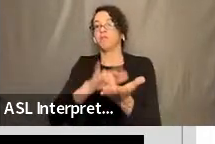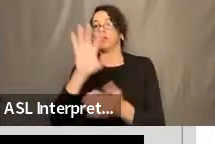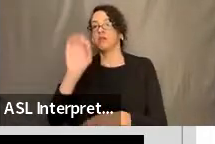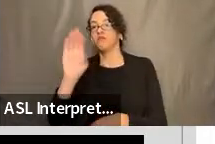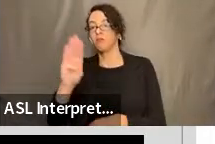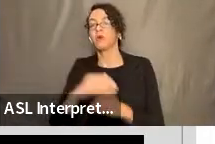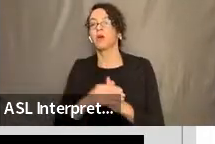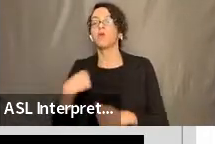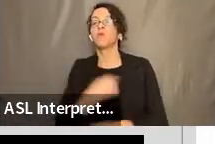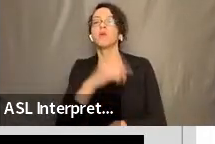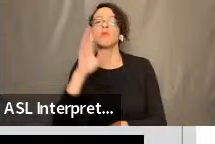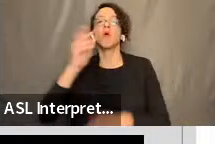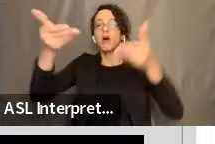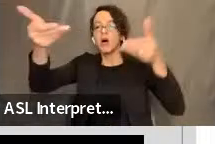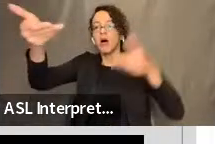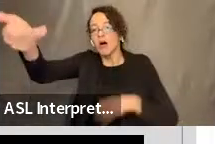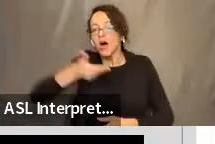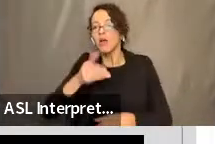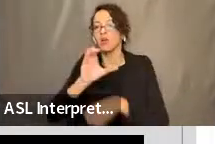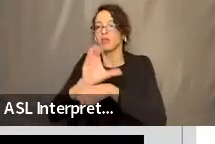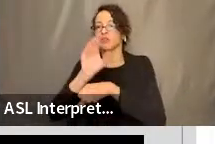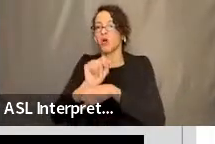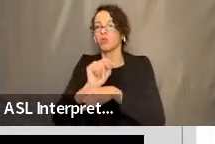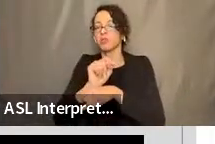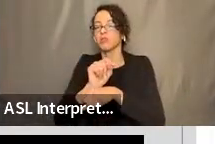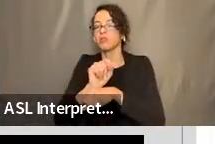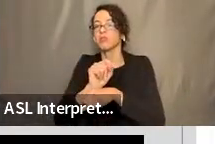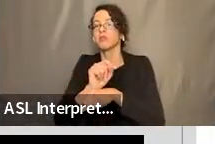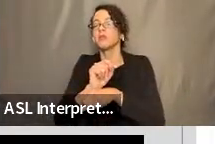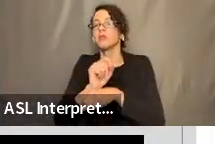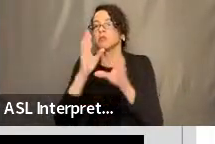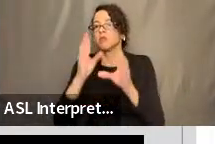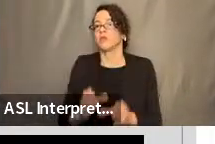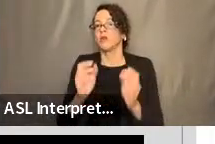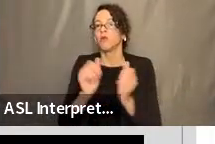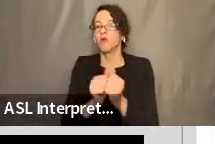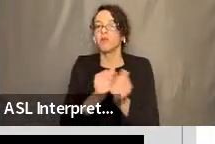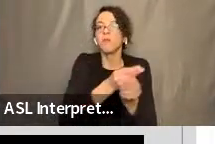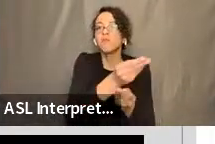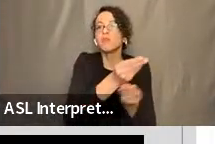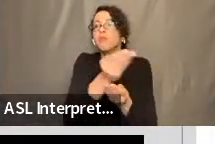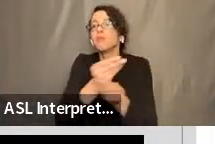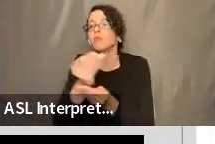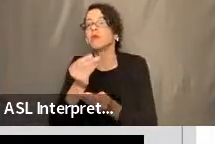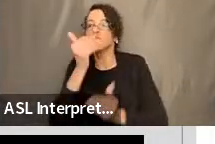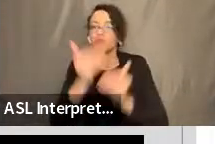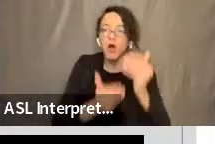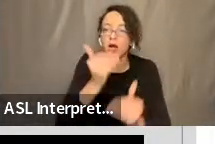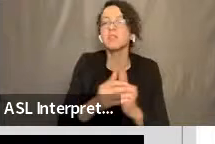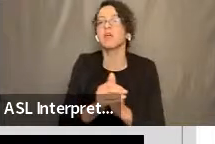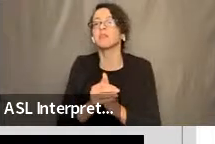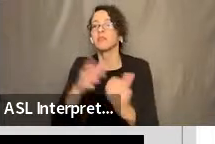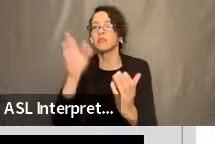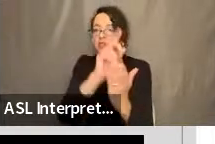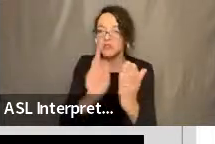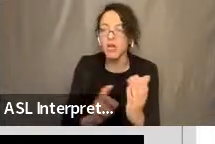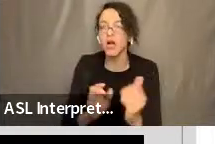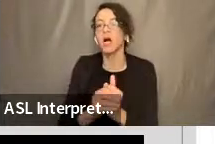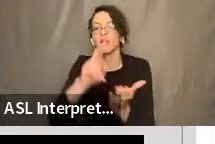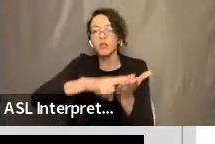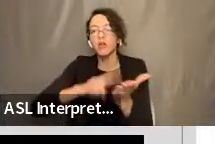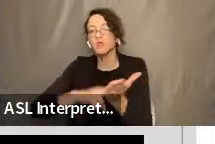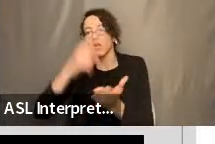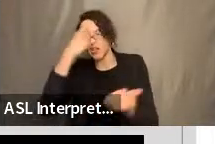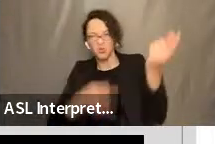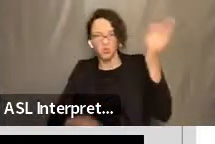and the design, as well as working through the contractual agreements and things like that. And then we will